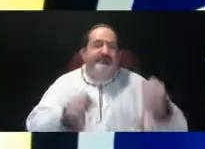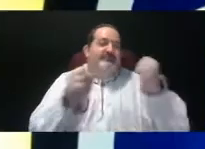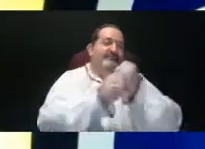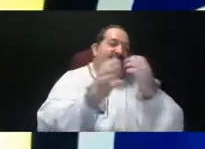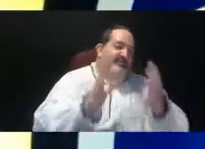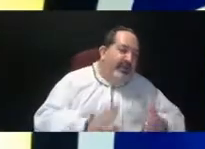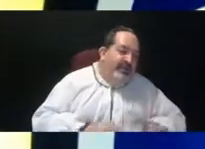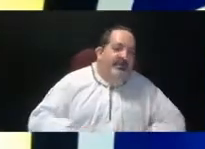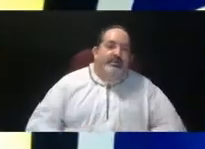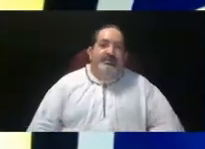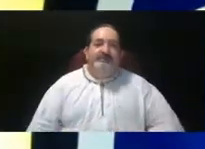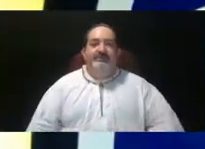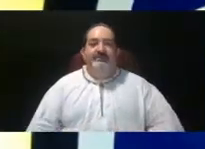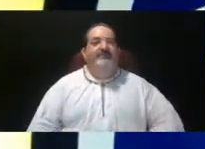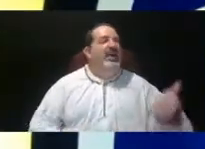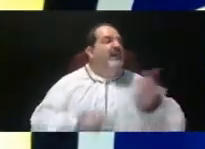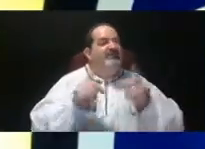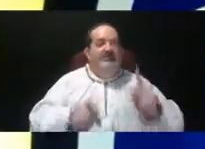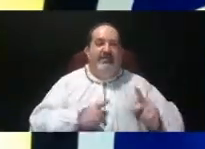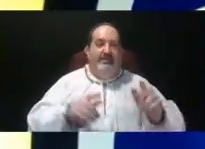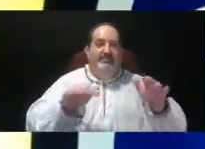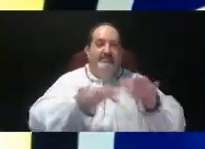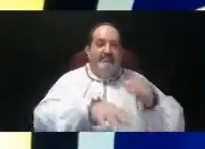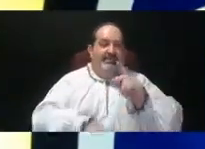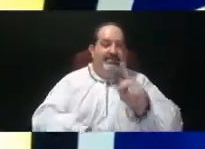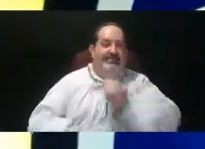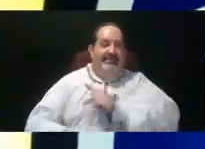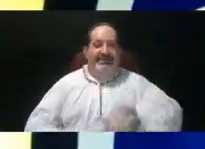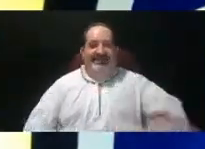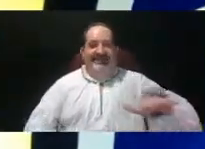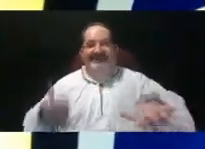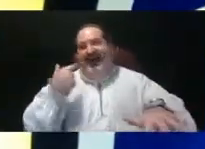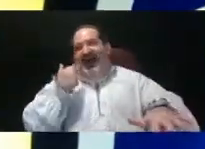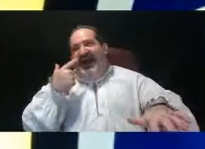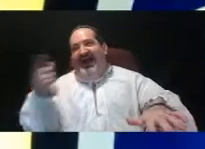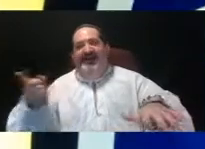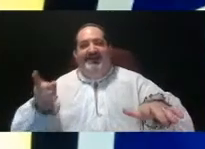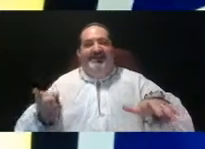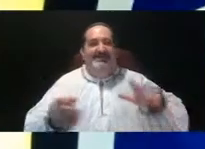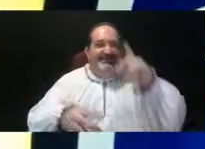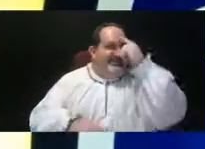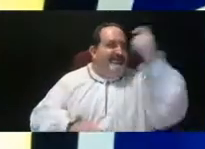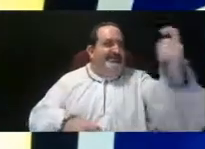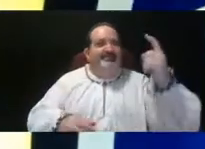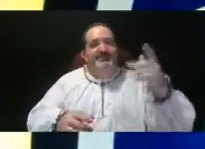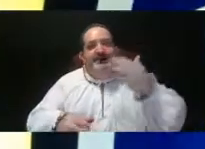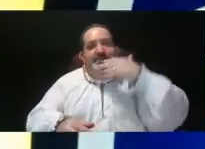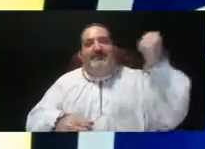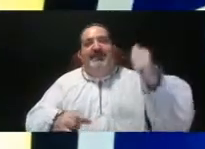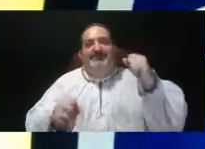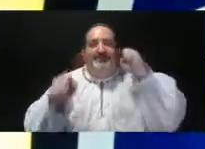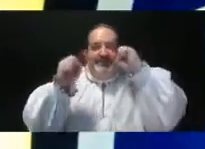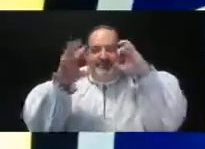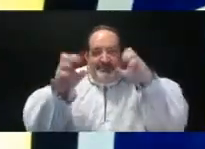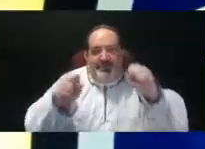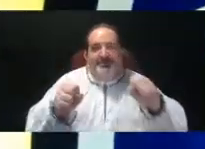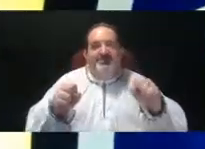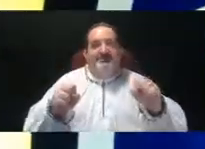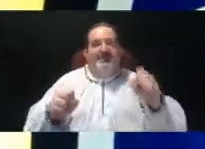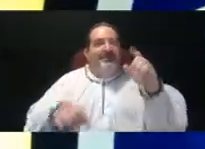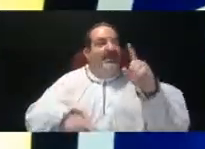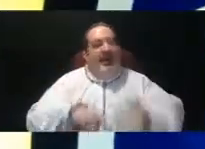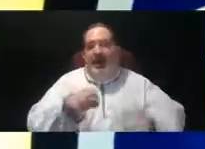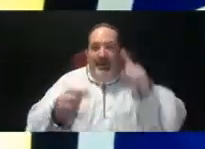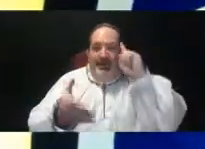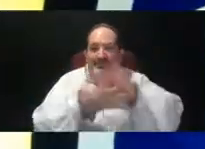fighters, everyone in this kingdom and dare to dream to be the best, to be incredible, to be